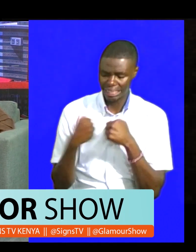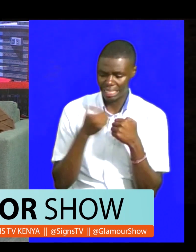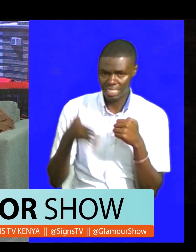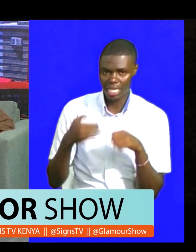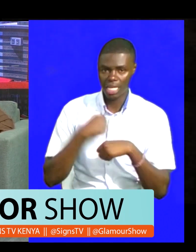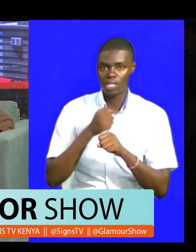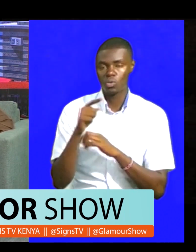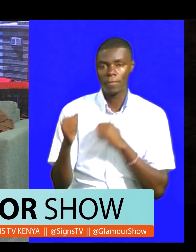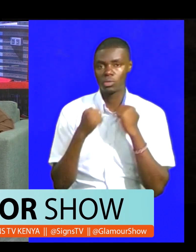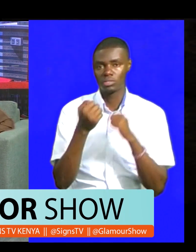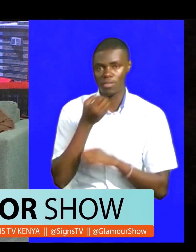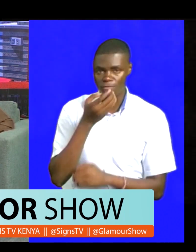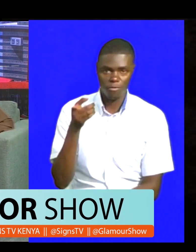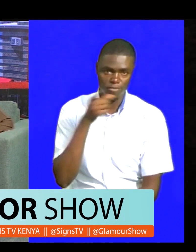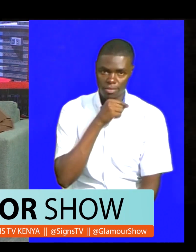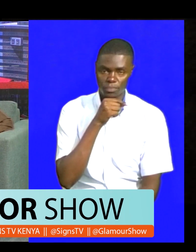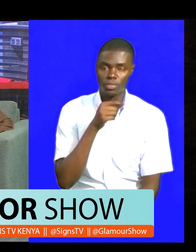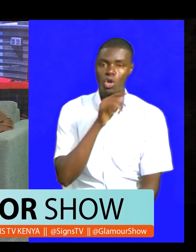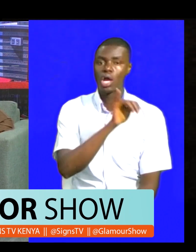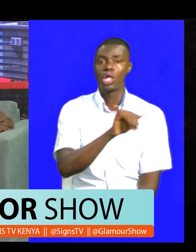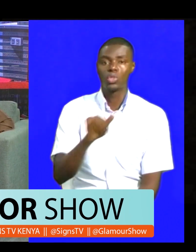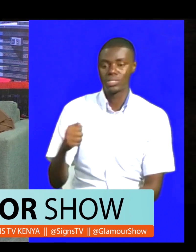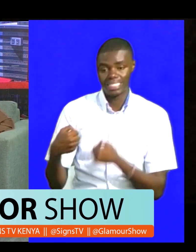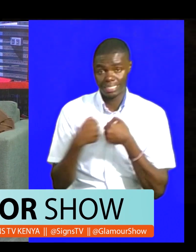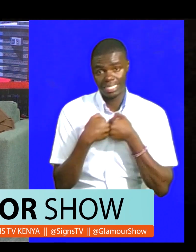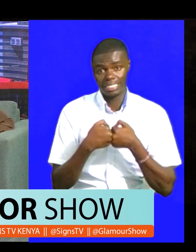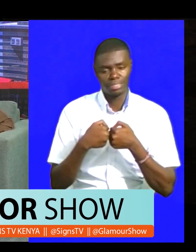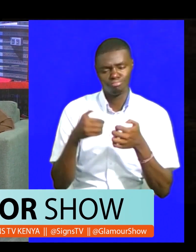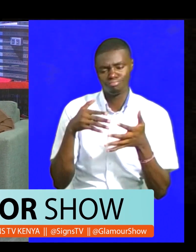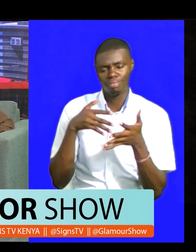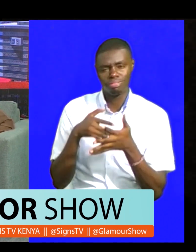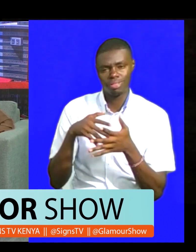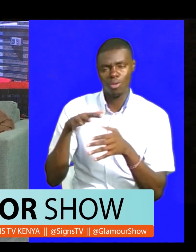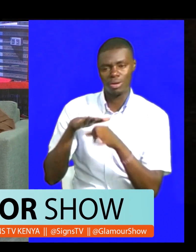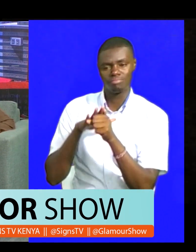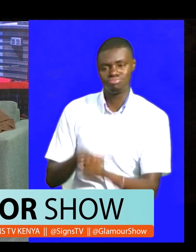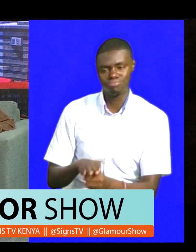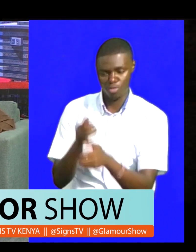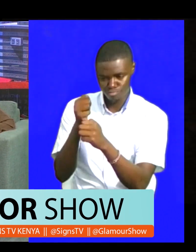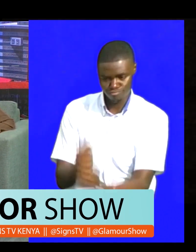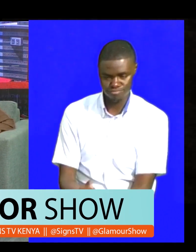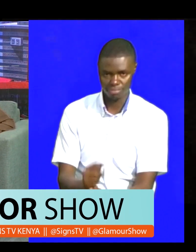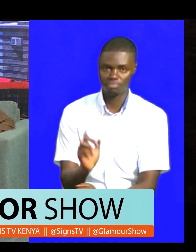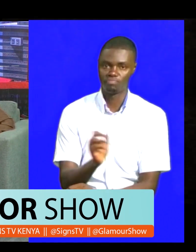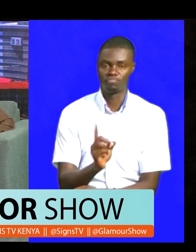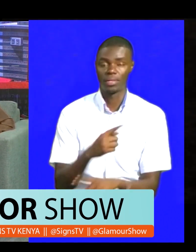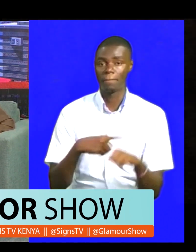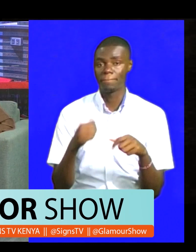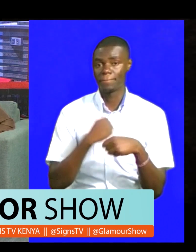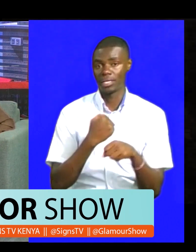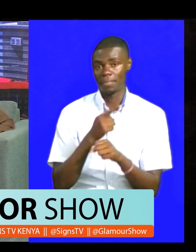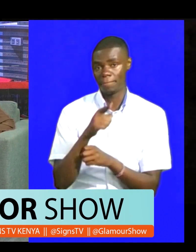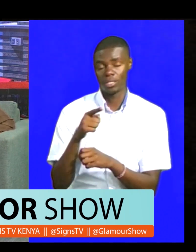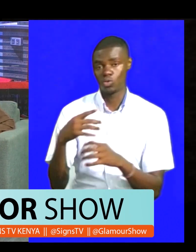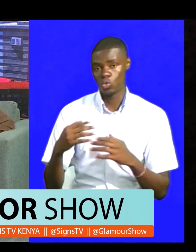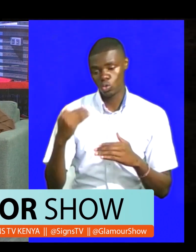to make you strong, as I had just said. So those challenges should not pull you down. Instead, they should just make you to go